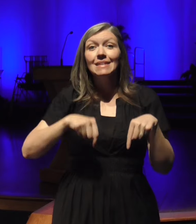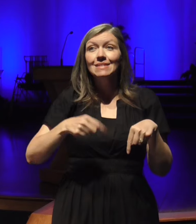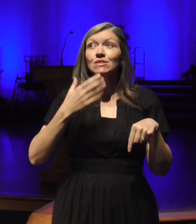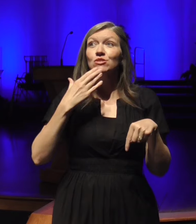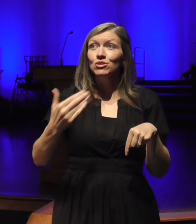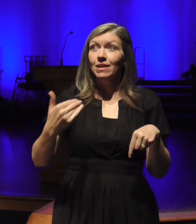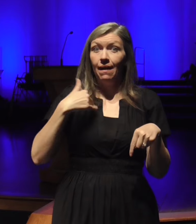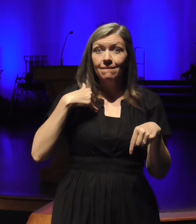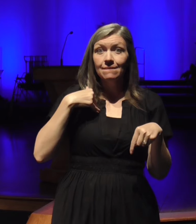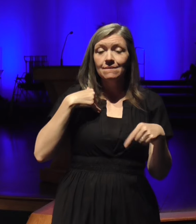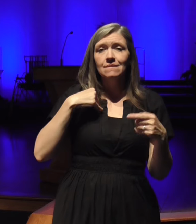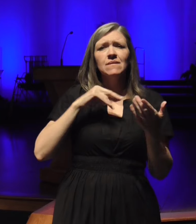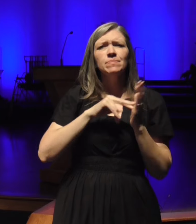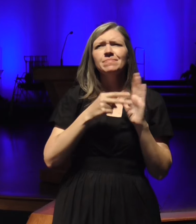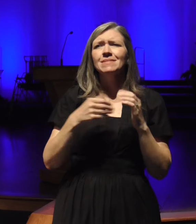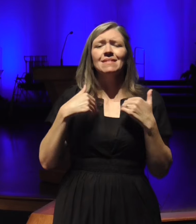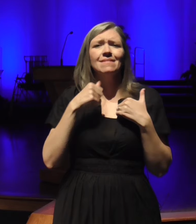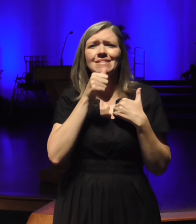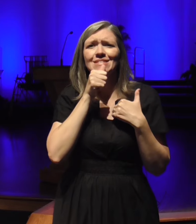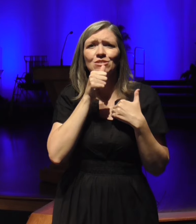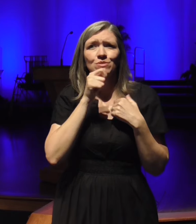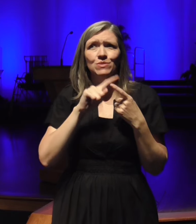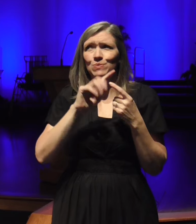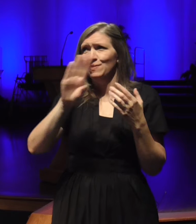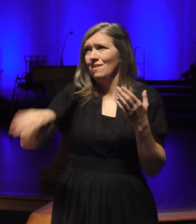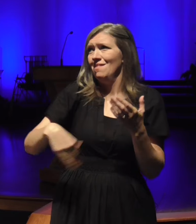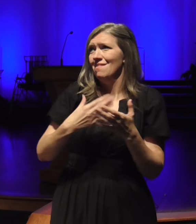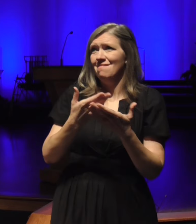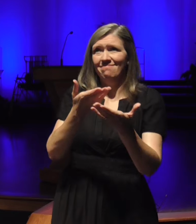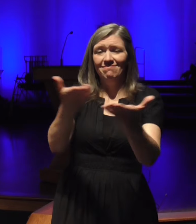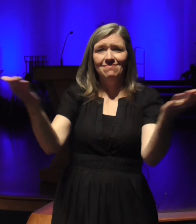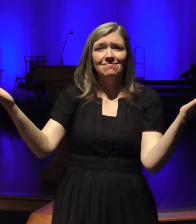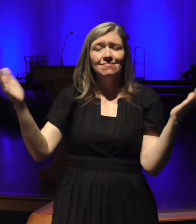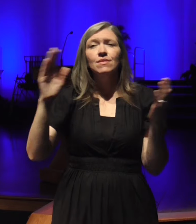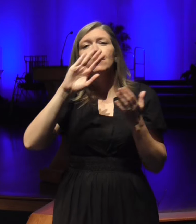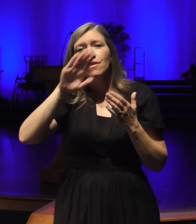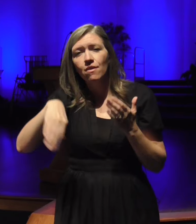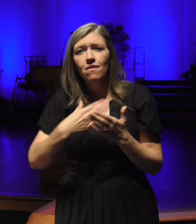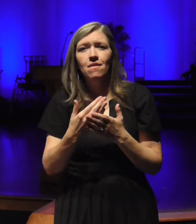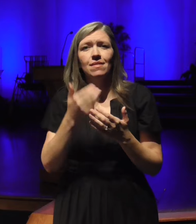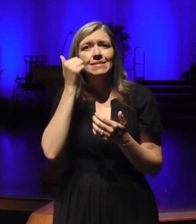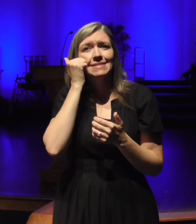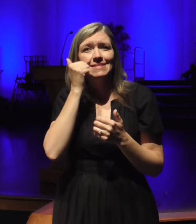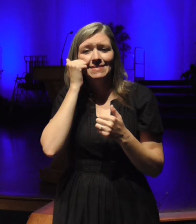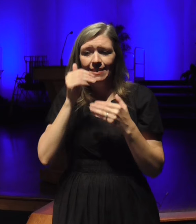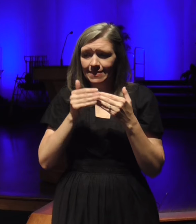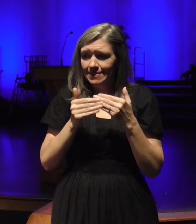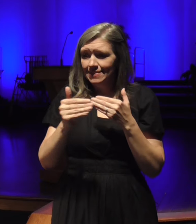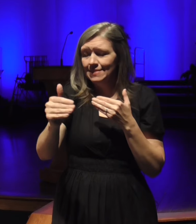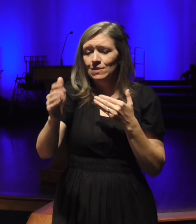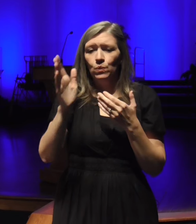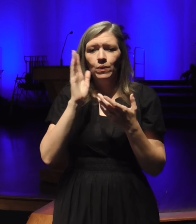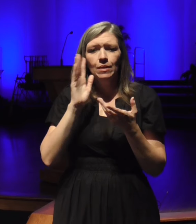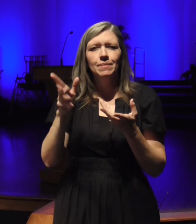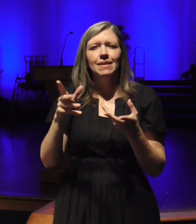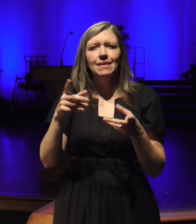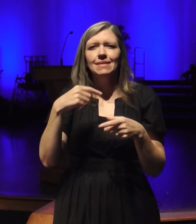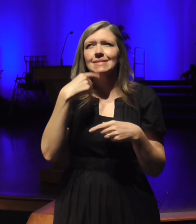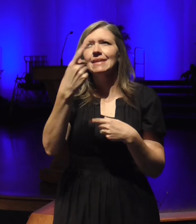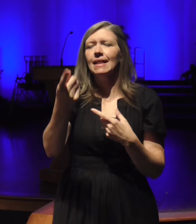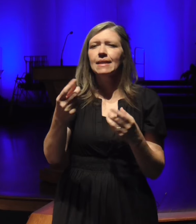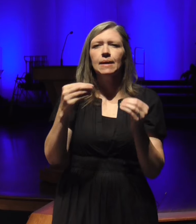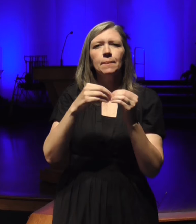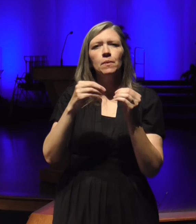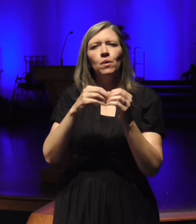emphatically as the best who we are we can muster. For when we have this good, we have the secret of all that